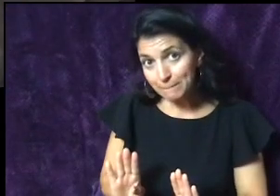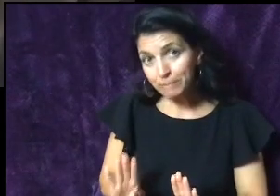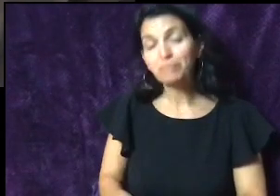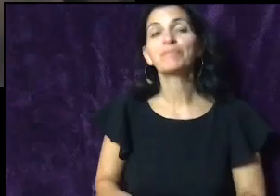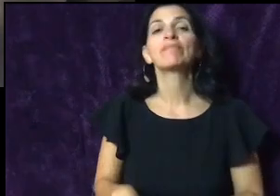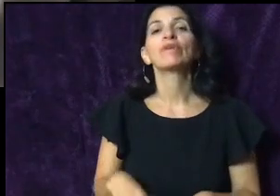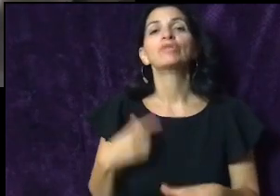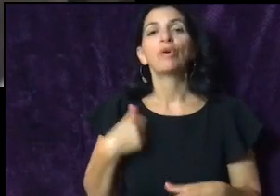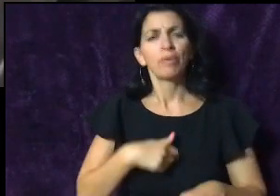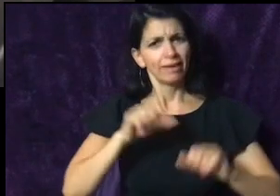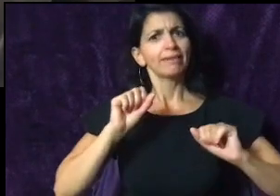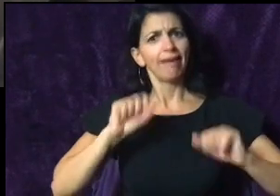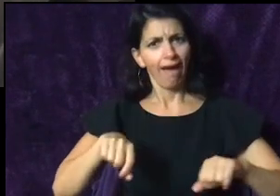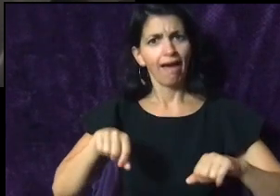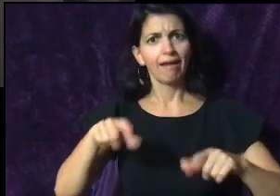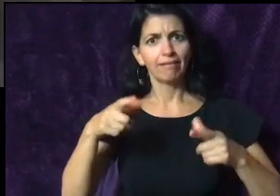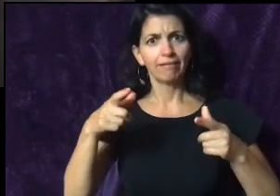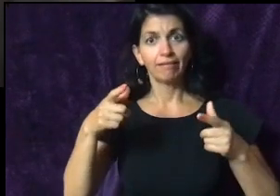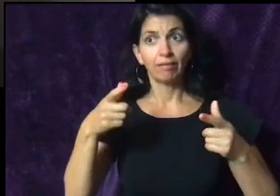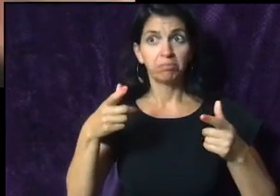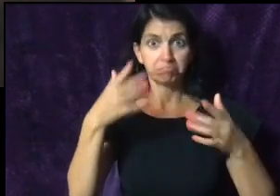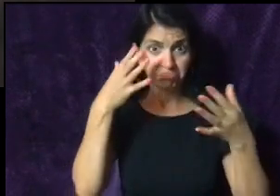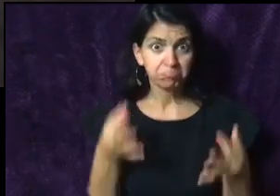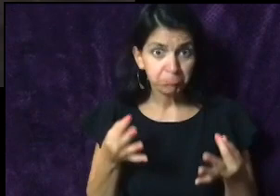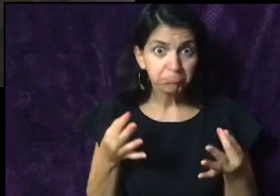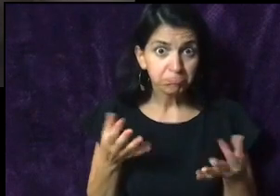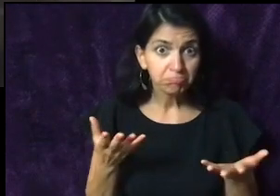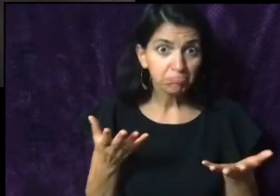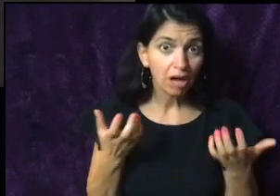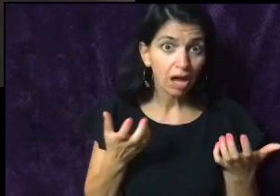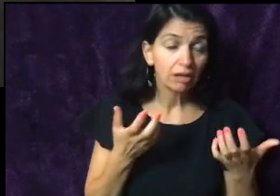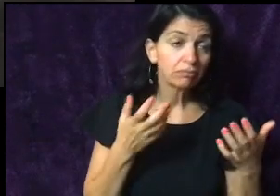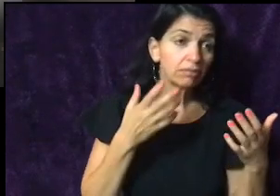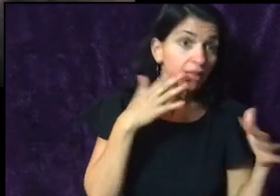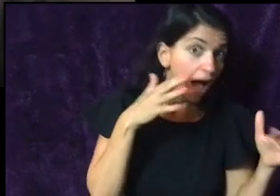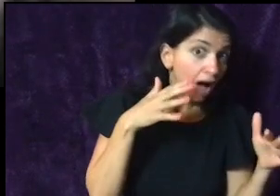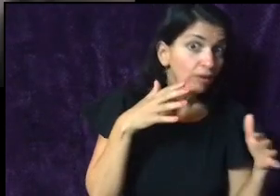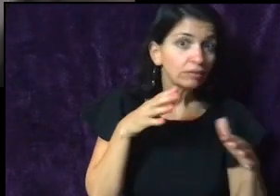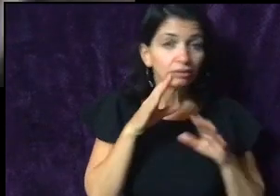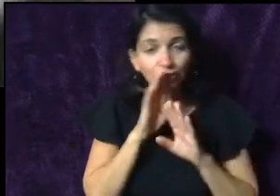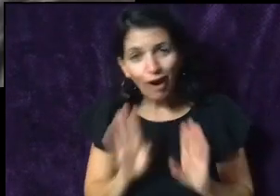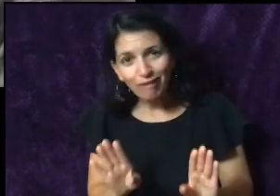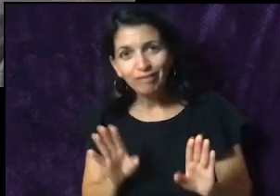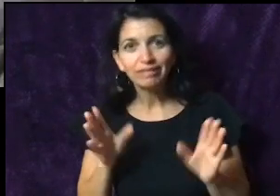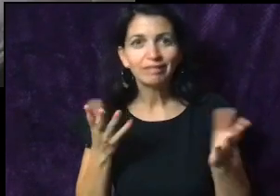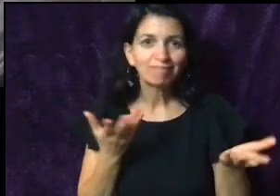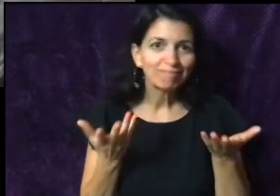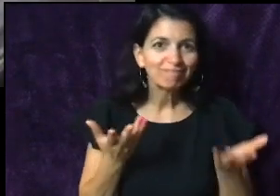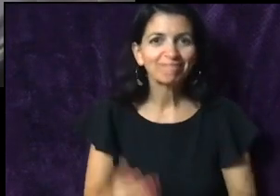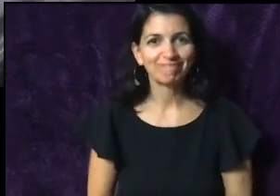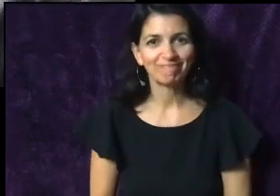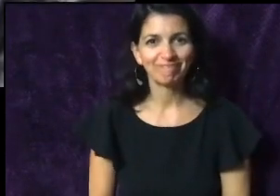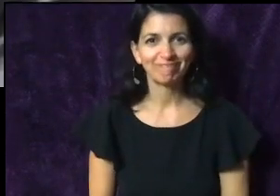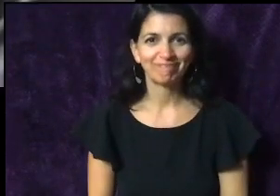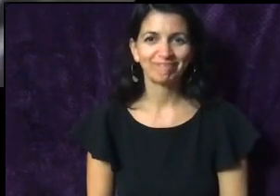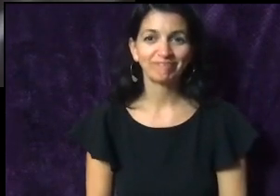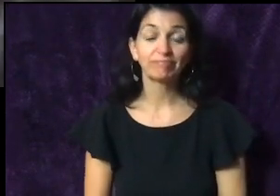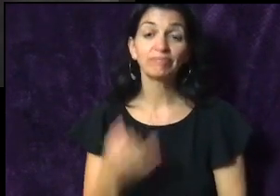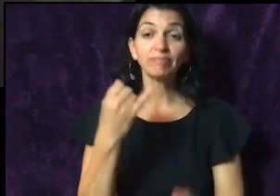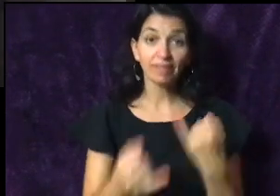quiet. So we can make the melody louder or softer, louder or quieter. The last